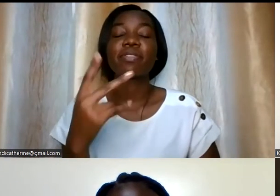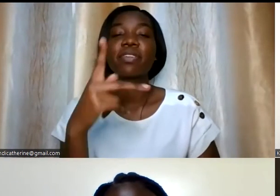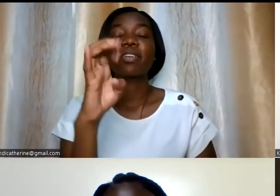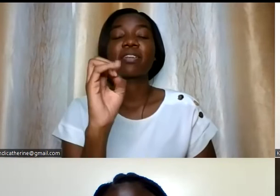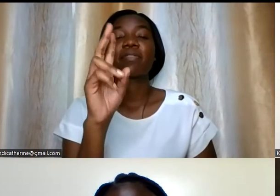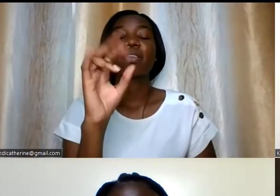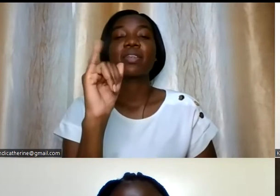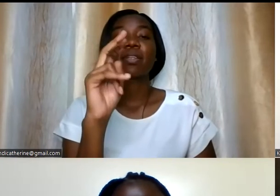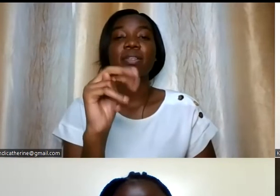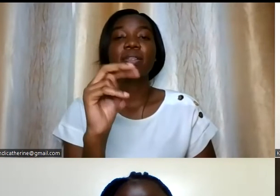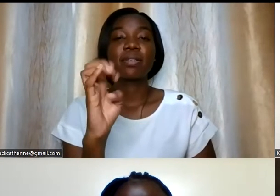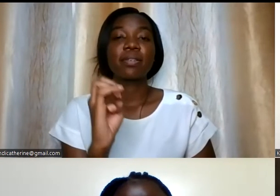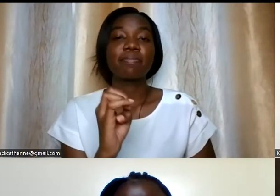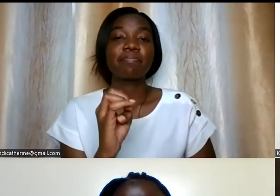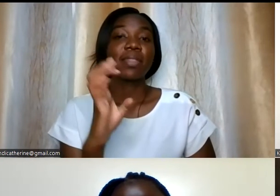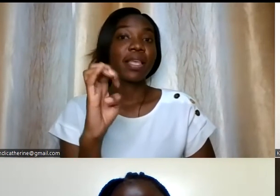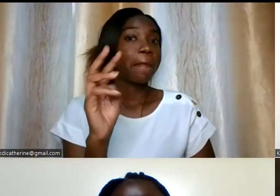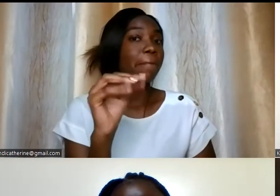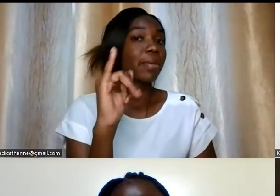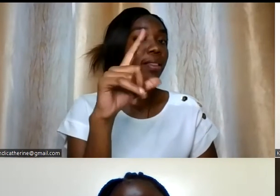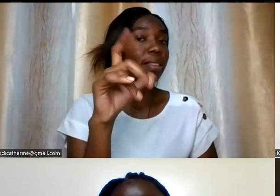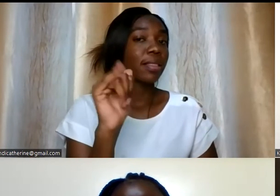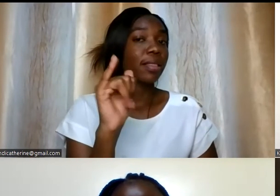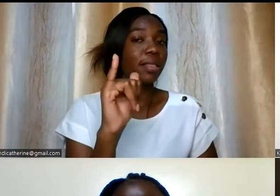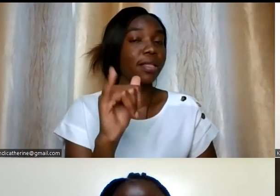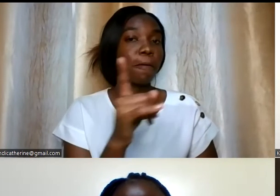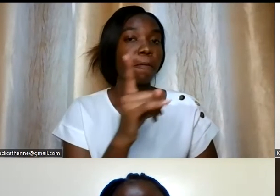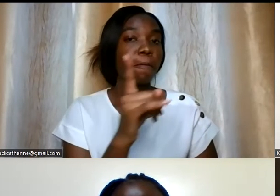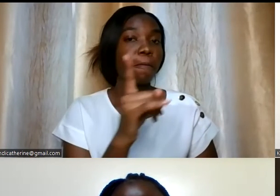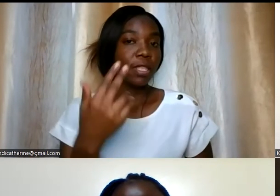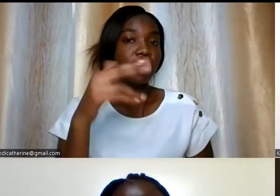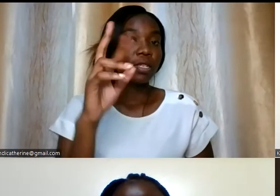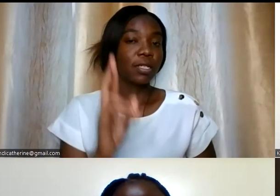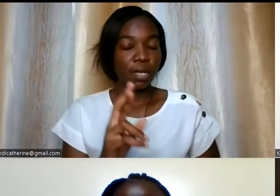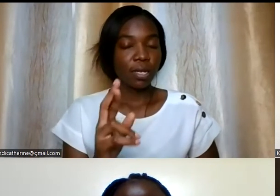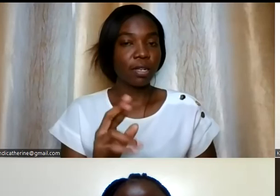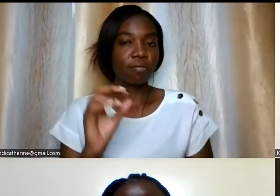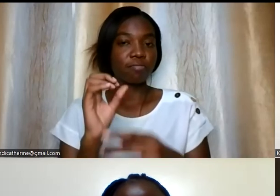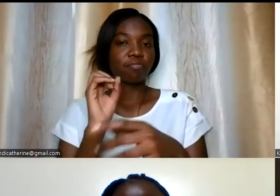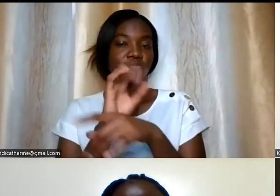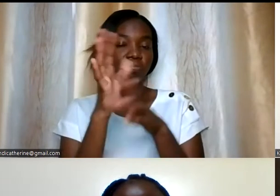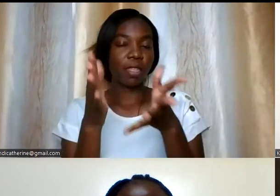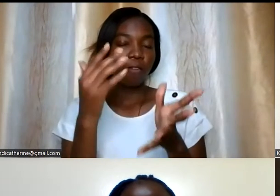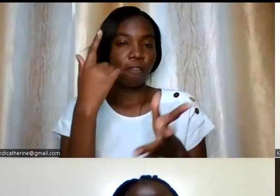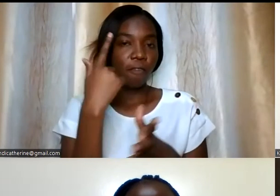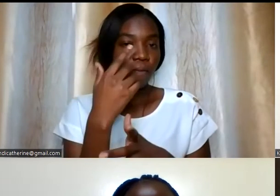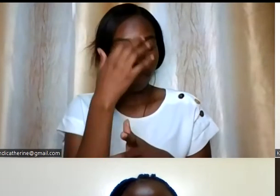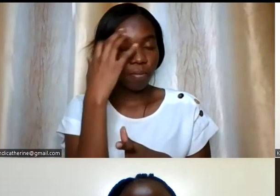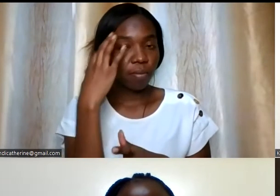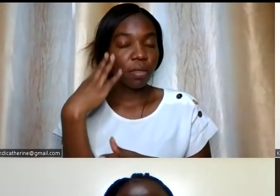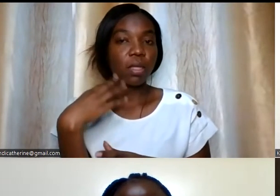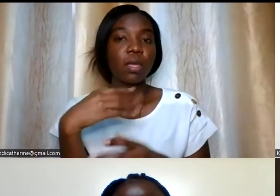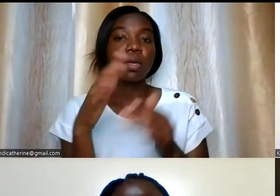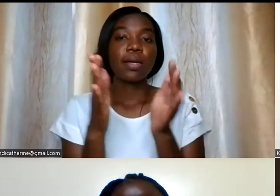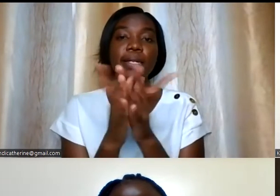noted, HR is the facilitator, and then when you're talking